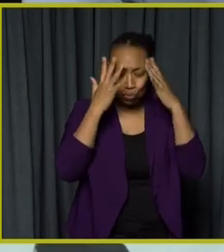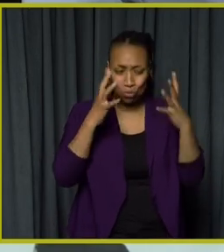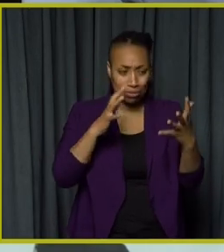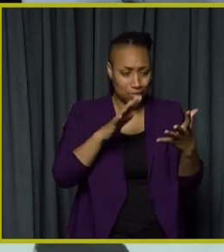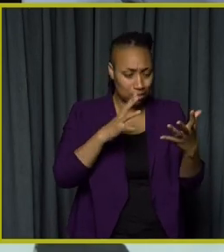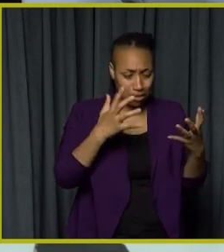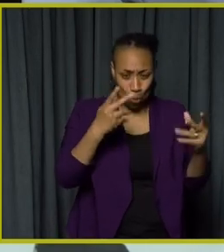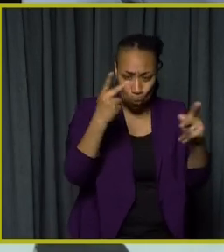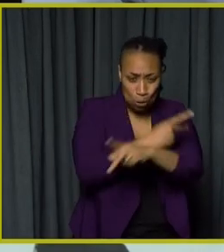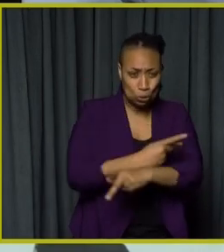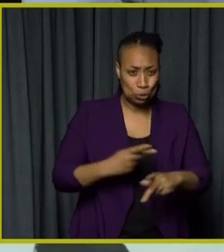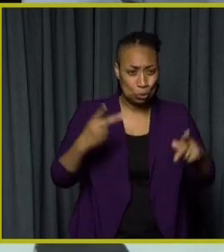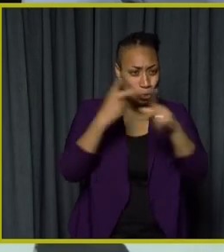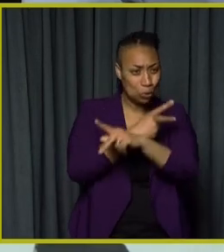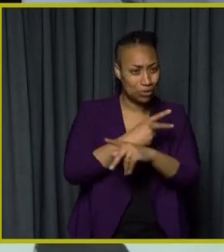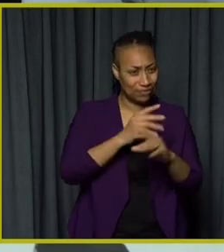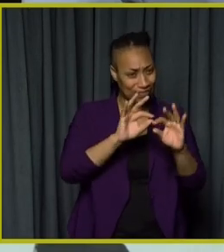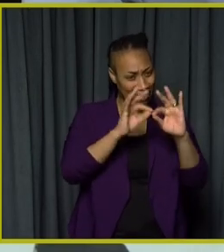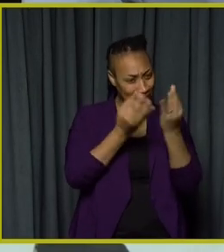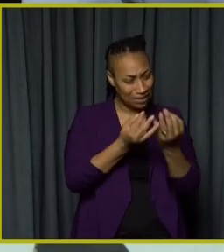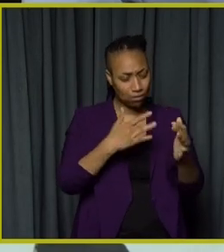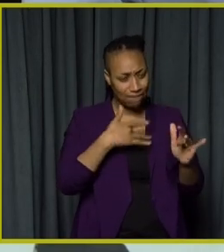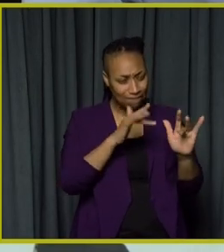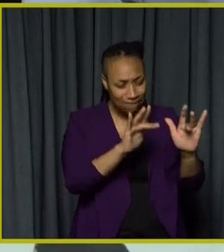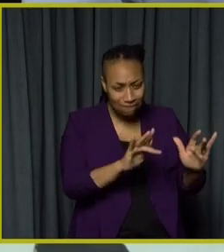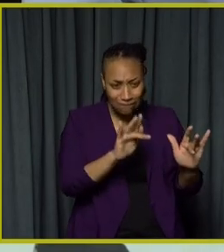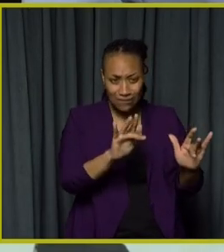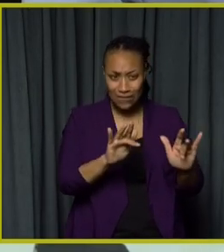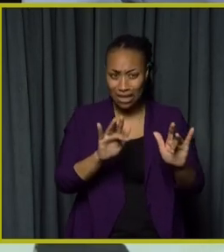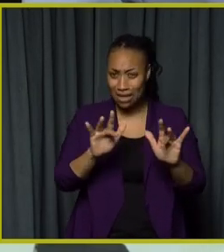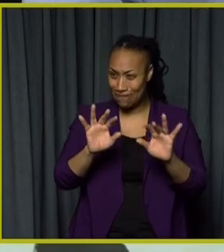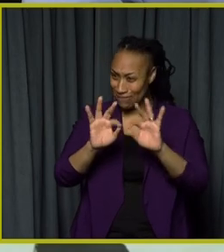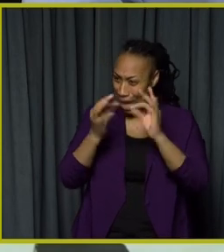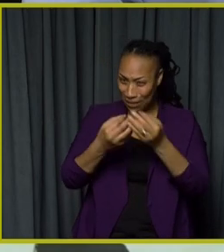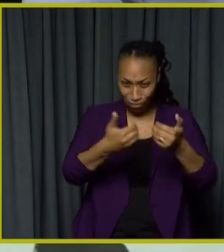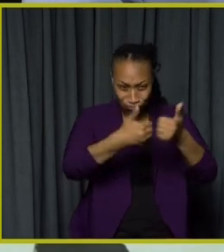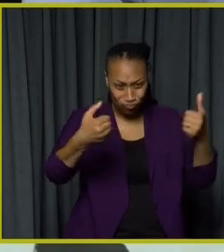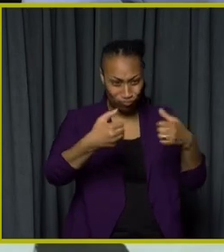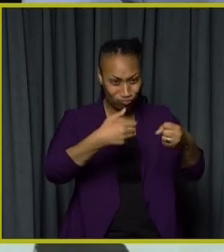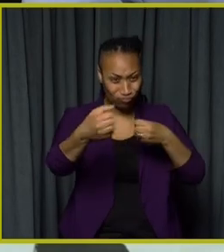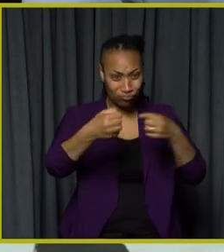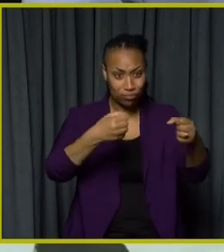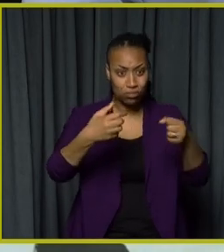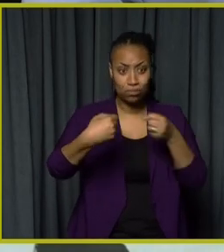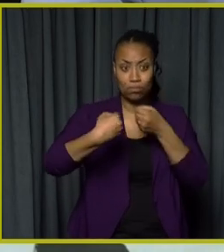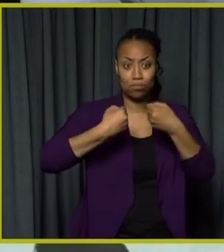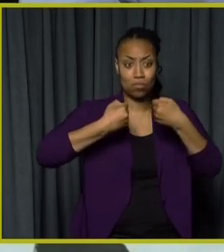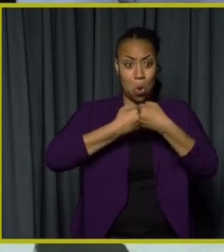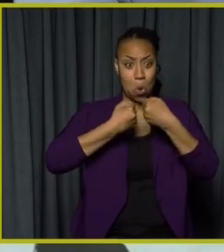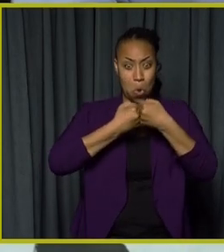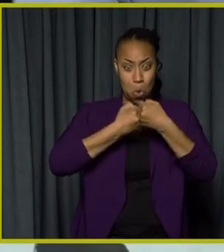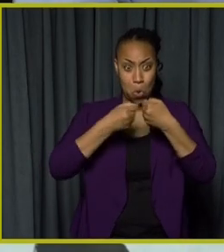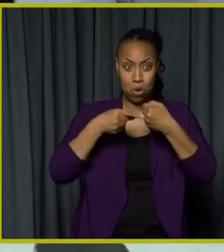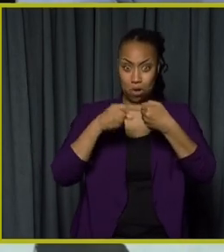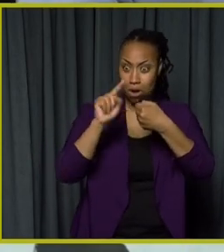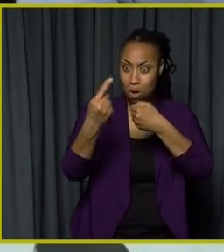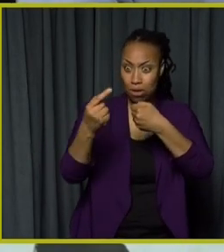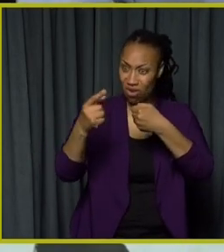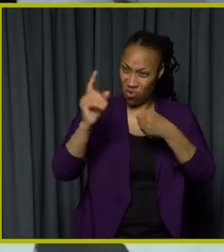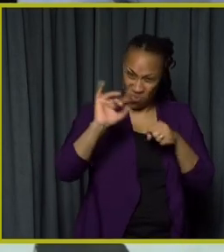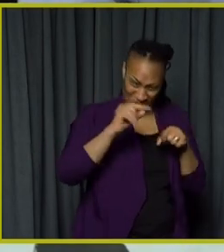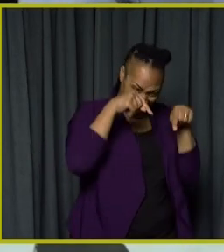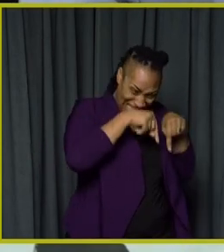immigrant families. Separation of families doesn't just occur at the border, it occurs here in our own state.